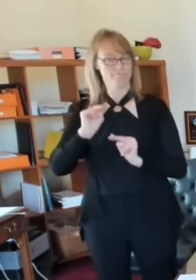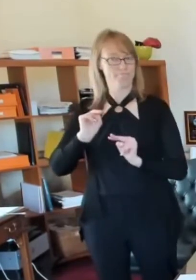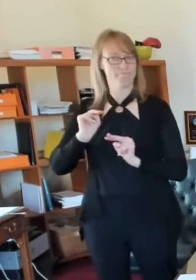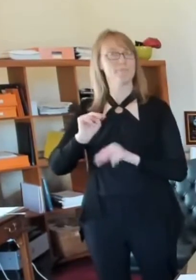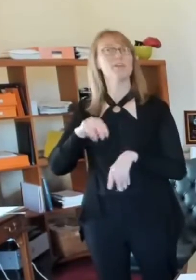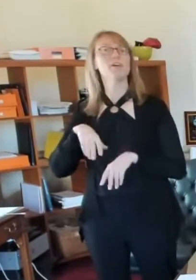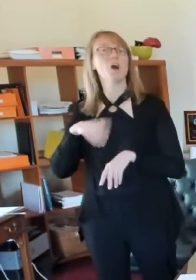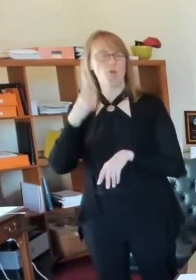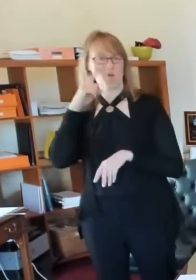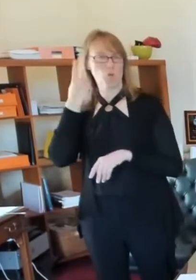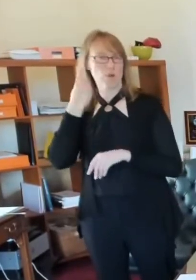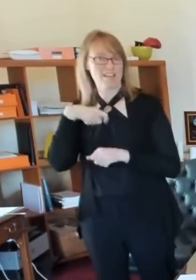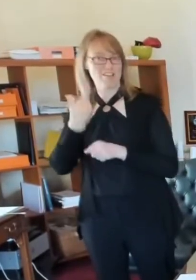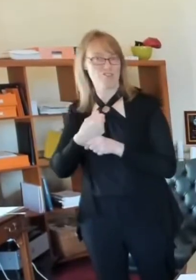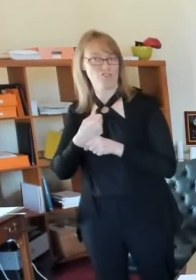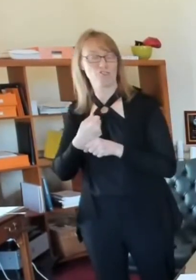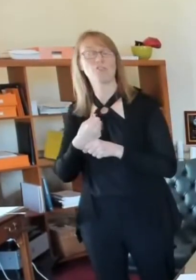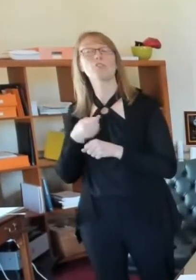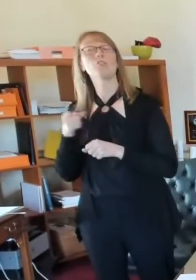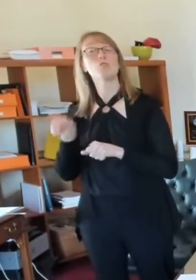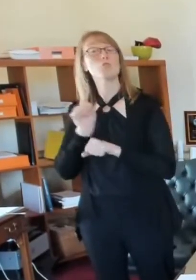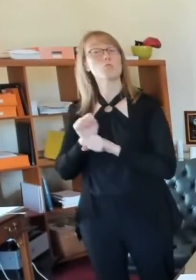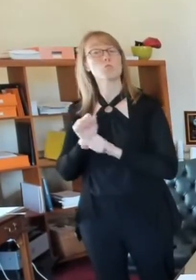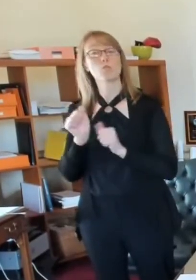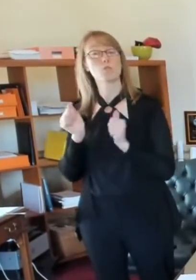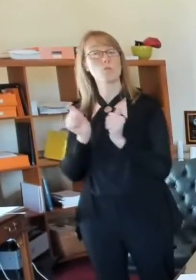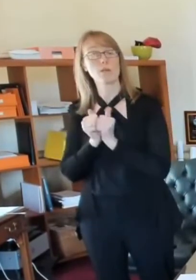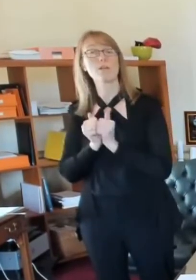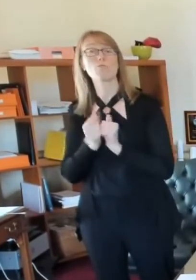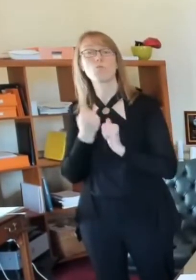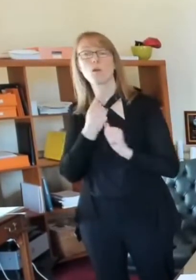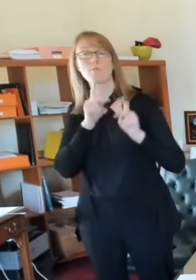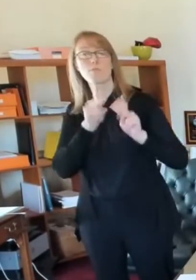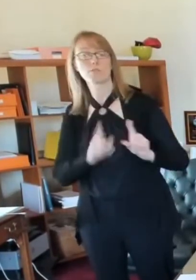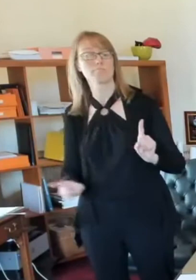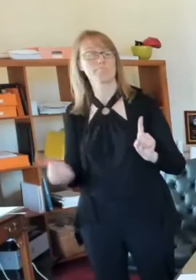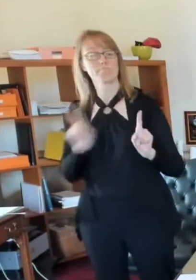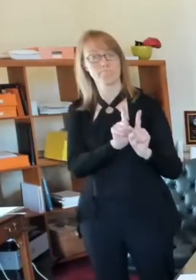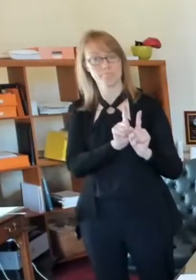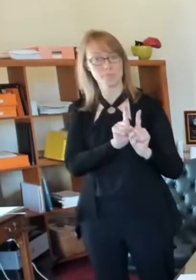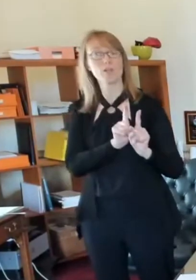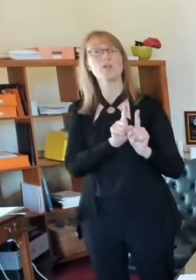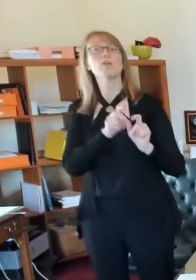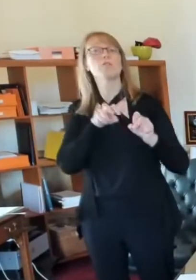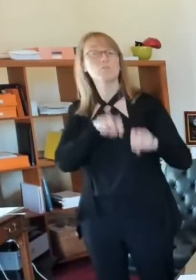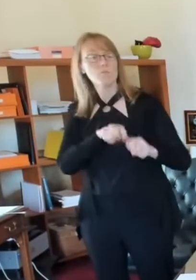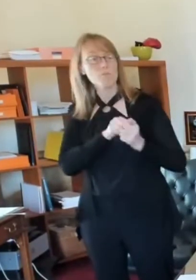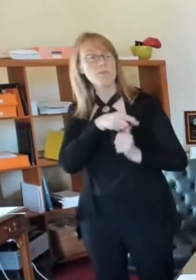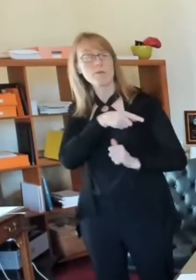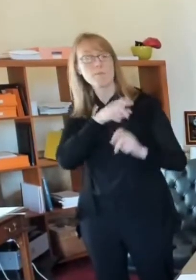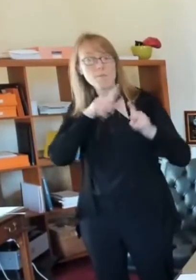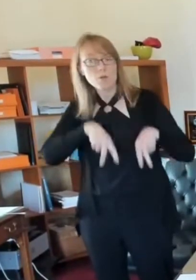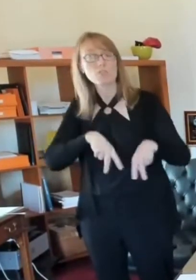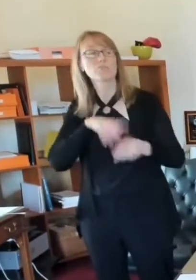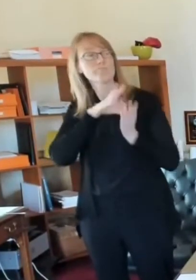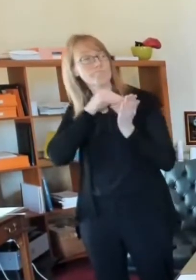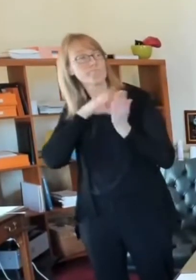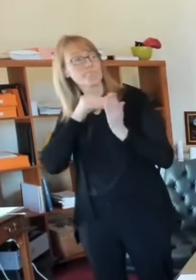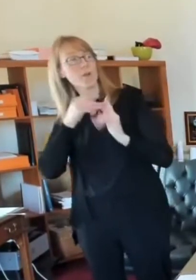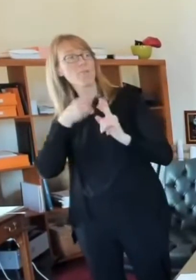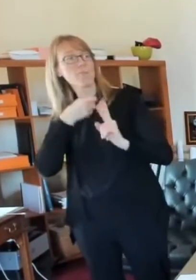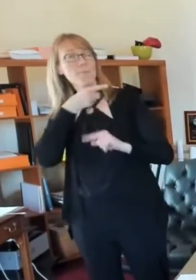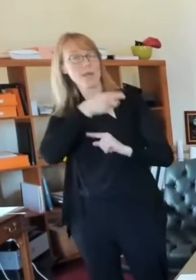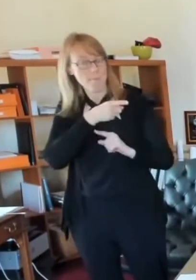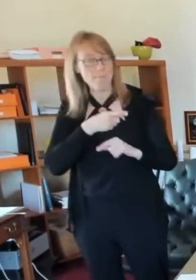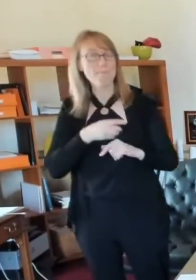assigned to someone who's your mentor and who you ride with and who you learn from and that sort of thing. Last 2 questions.